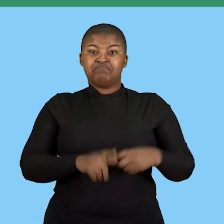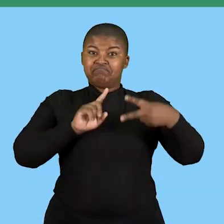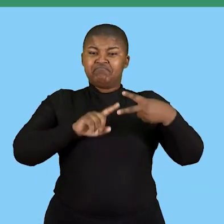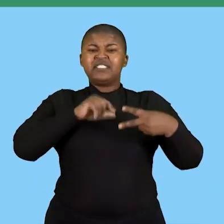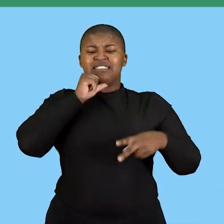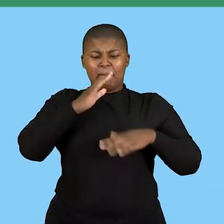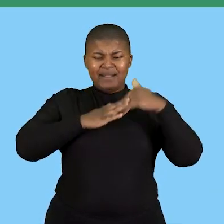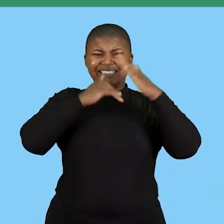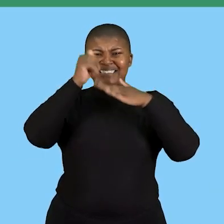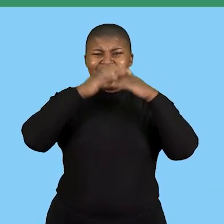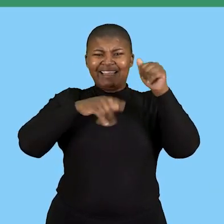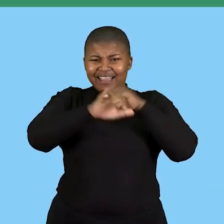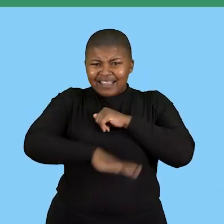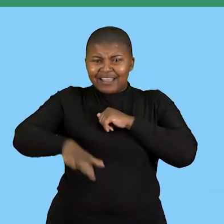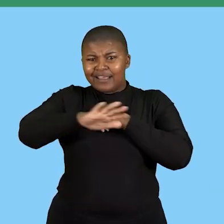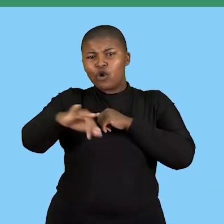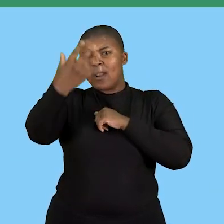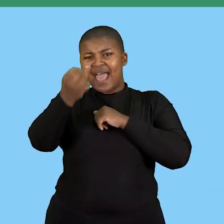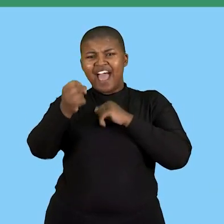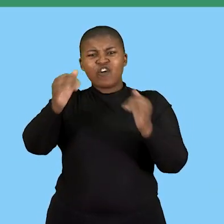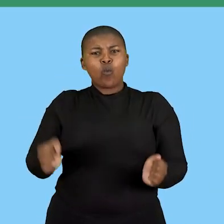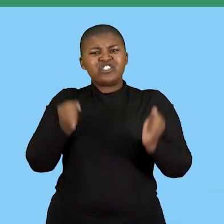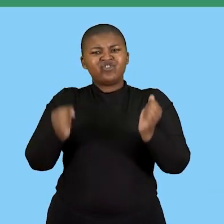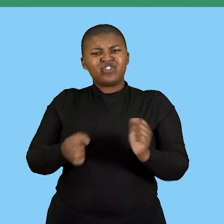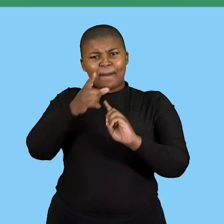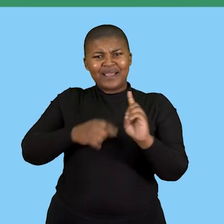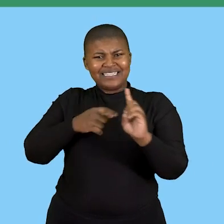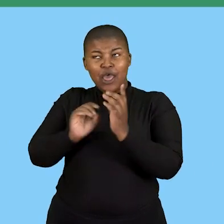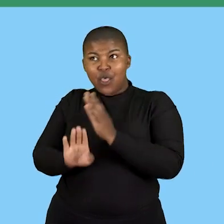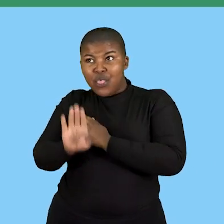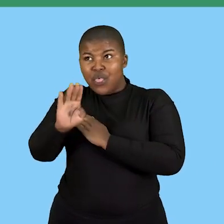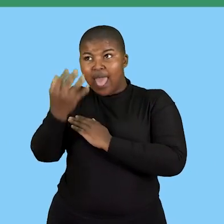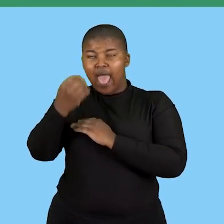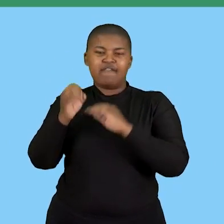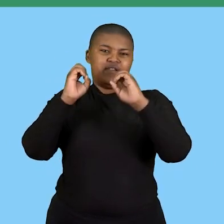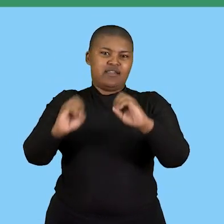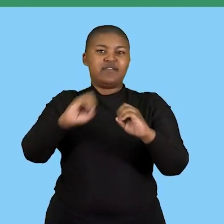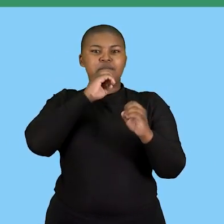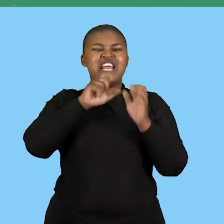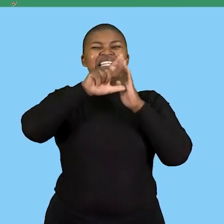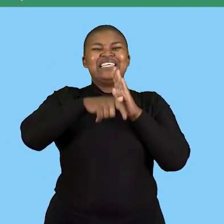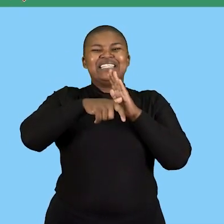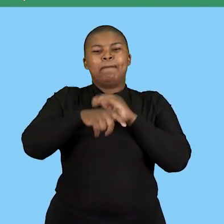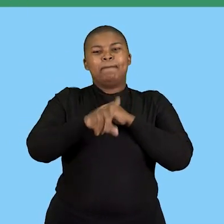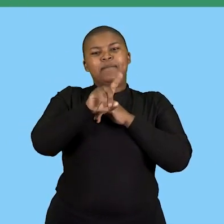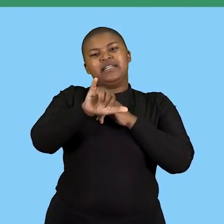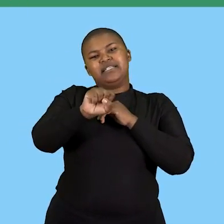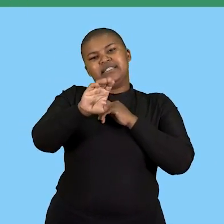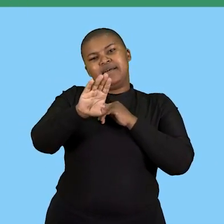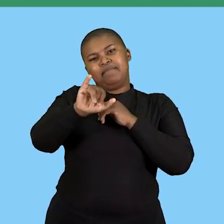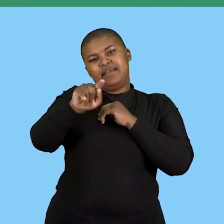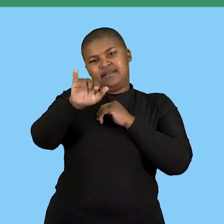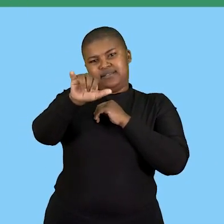their building does not have facilities for people who use wheelchairs. So that one talks to disability